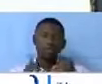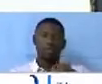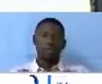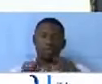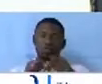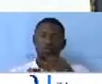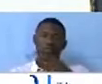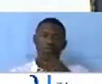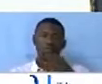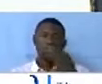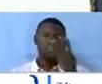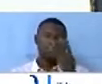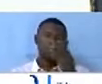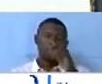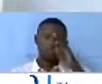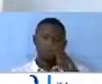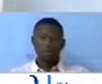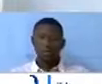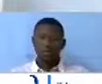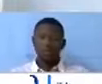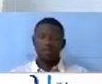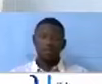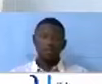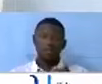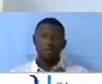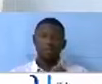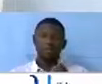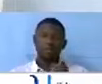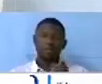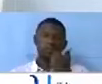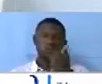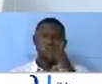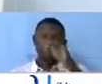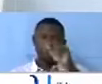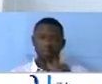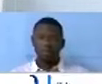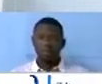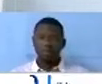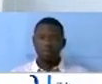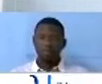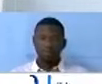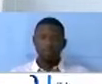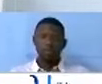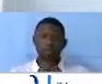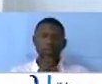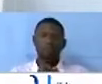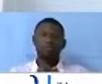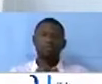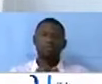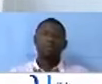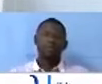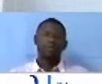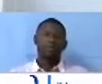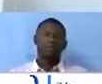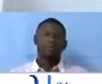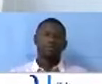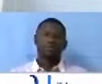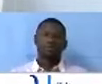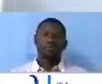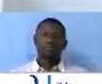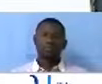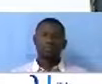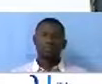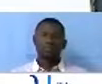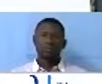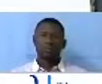I was arrested. Ñaar fukki fan ak ñett ci wéru maj la door ci gestu bu ñenti juroom ñaari fan ci wéru April ñu japp ma. Where